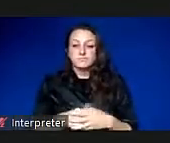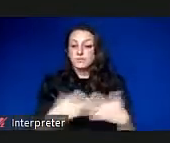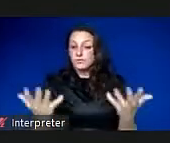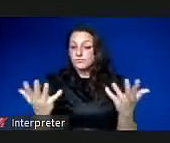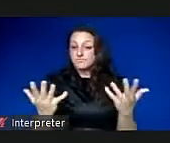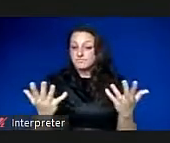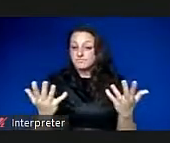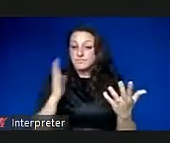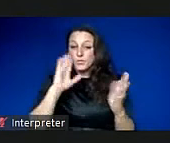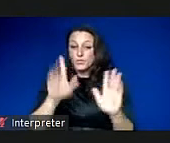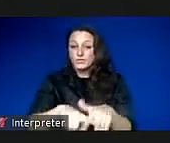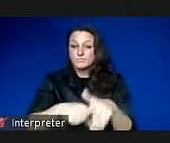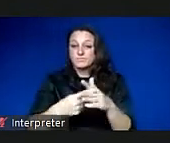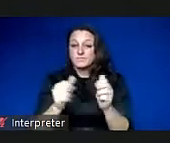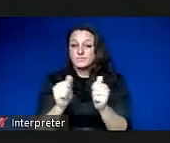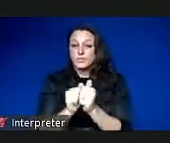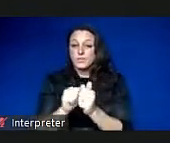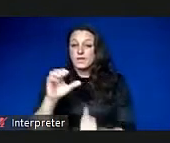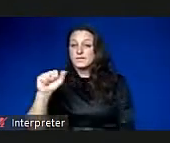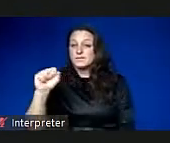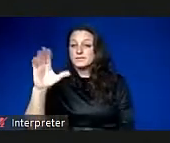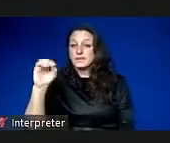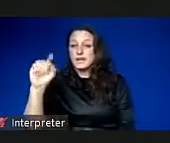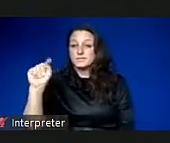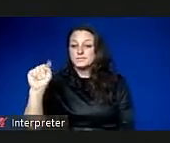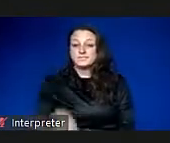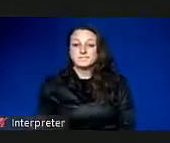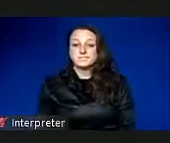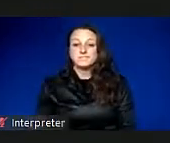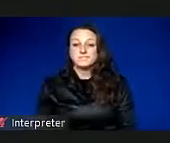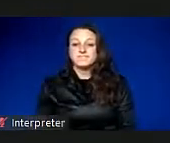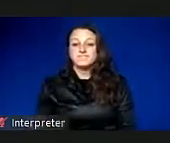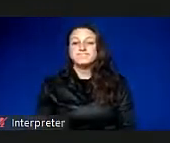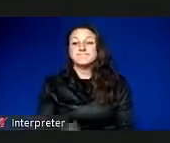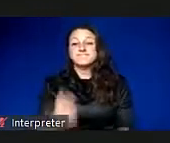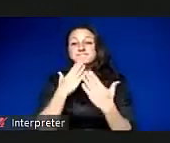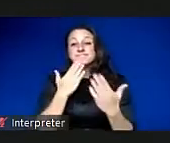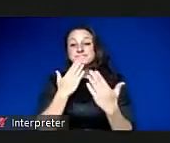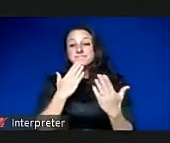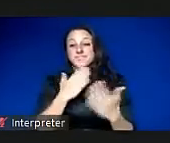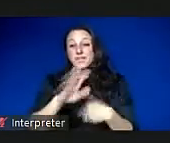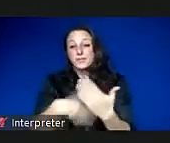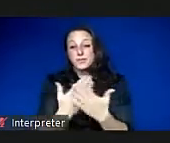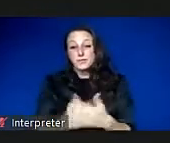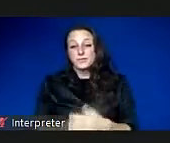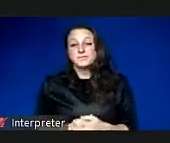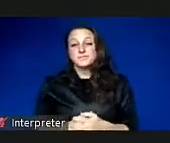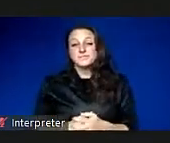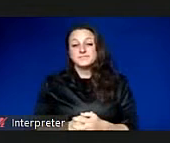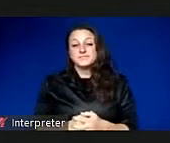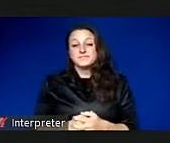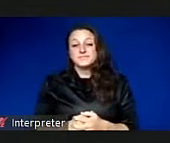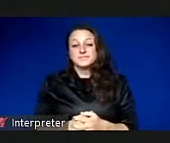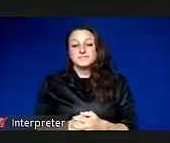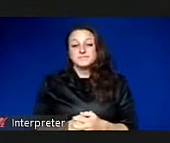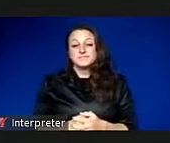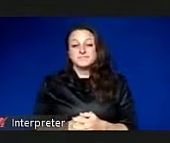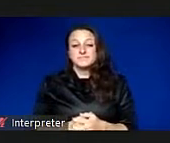we'll kick it off with Scott Bookman. Thank you, Jordan, and thank you all for joining us here